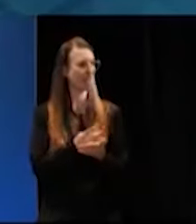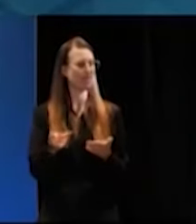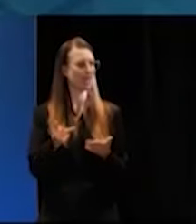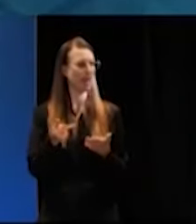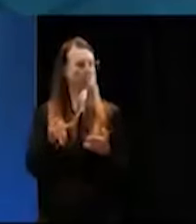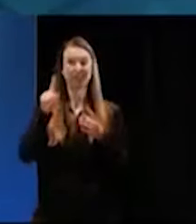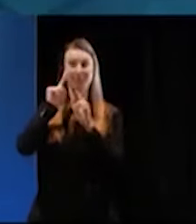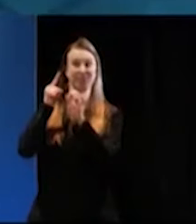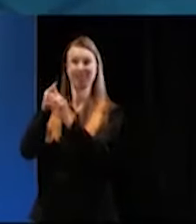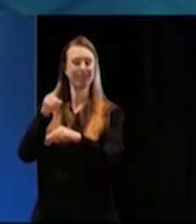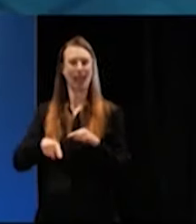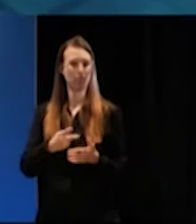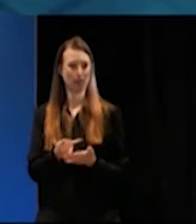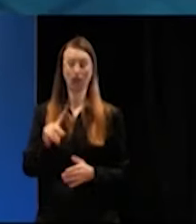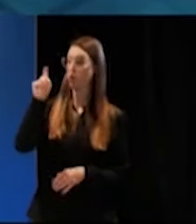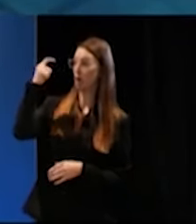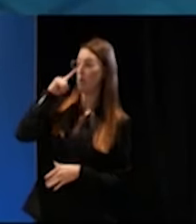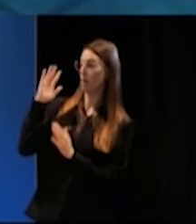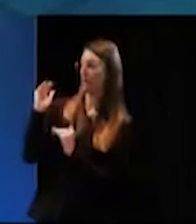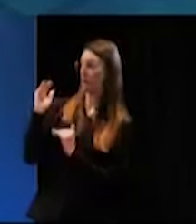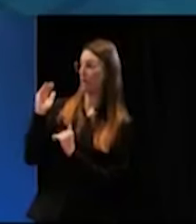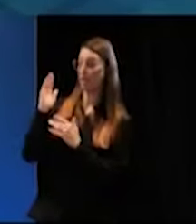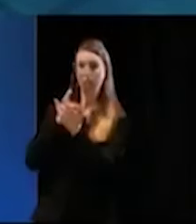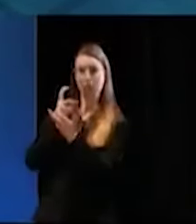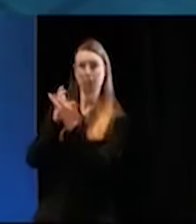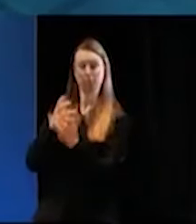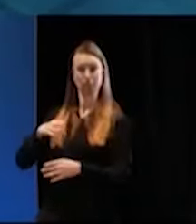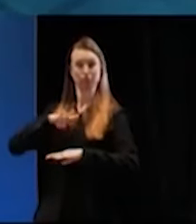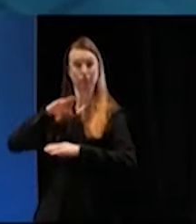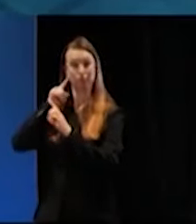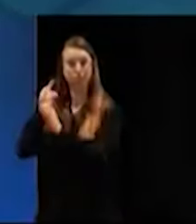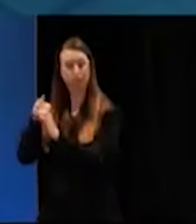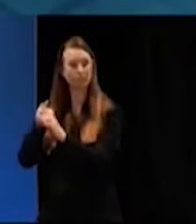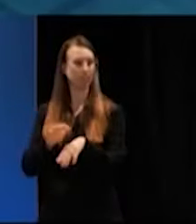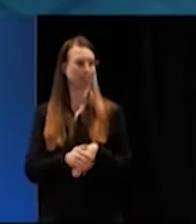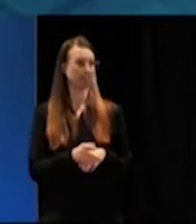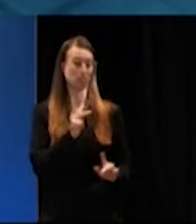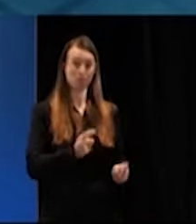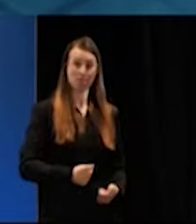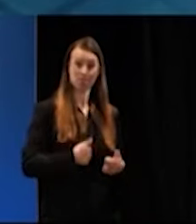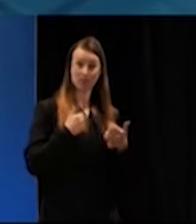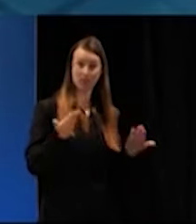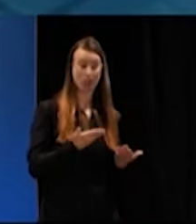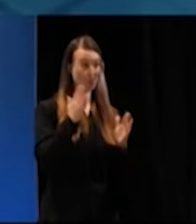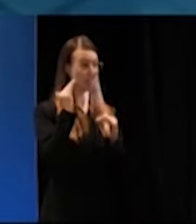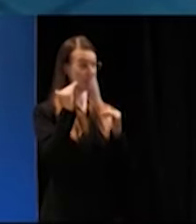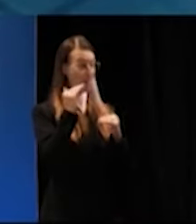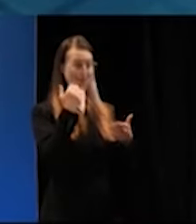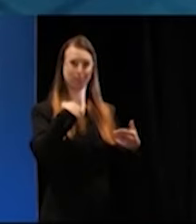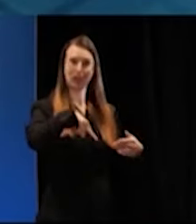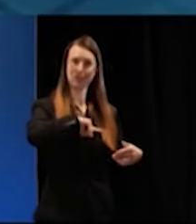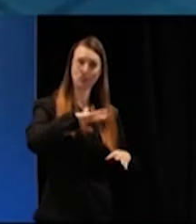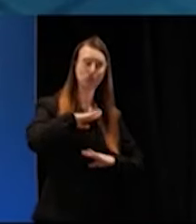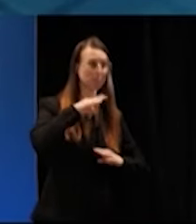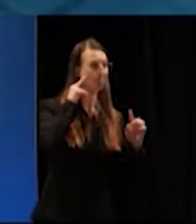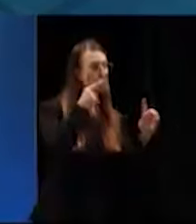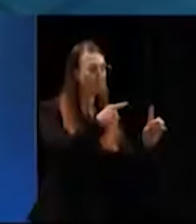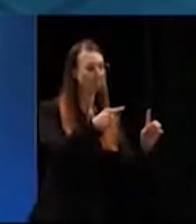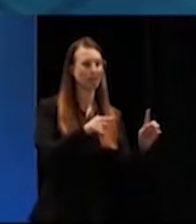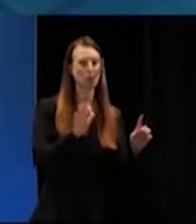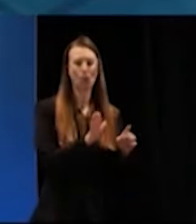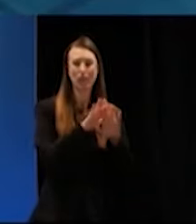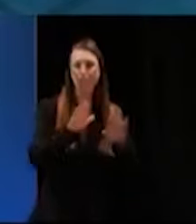The governor expects us to do it. Our residents expect us to do it. And my God, your children and grandchildren expect you to